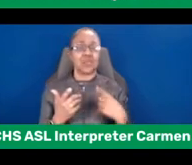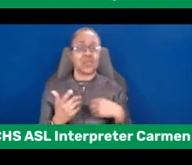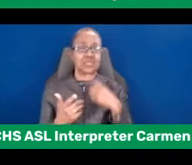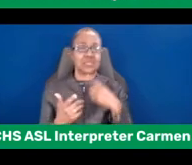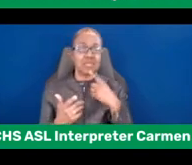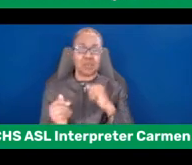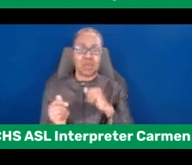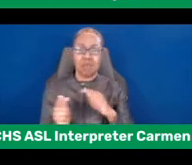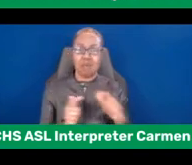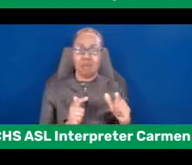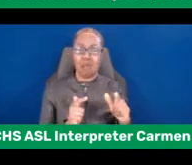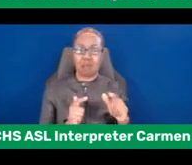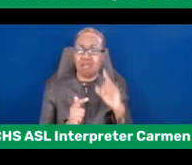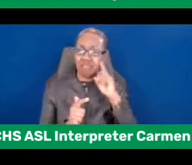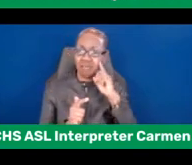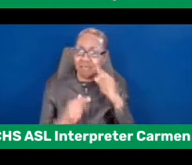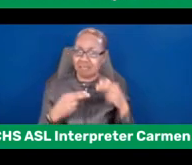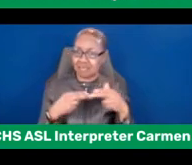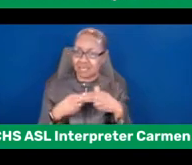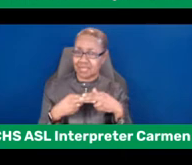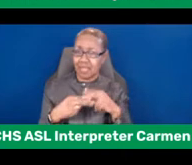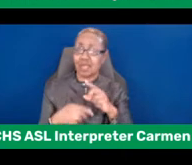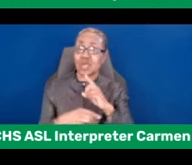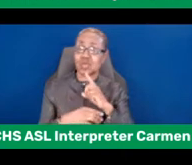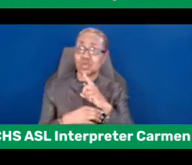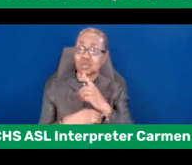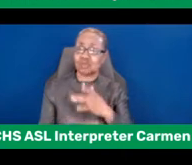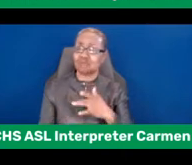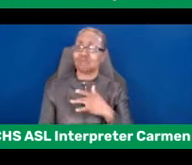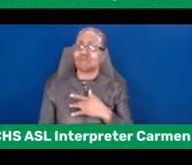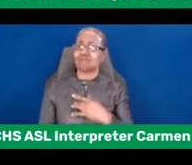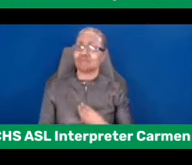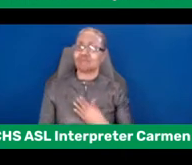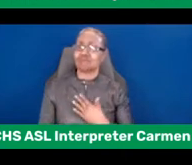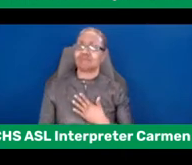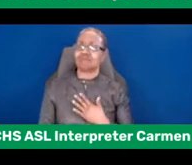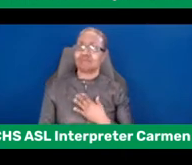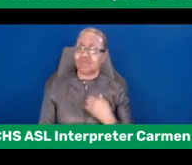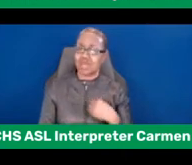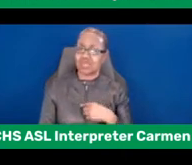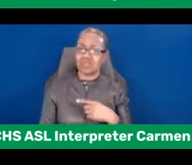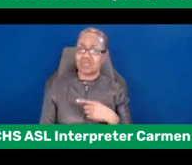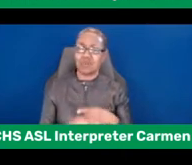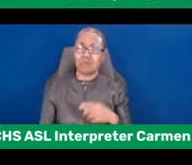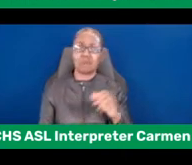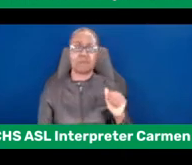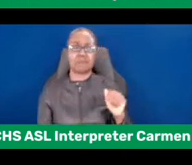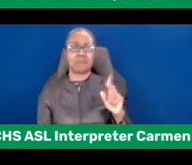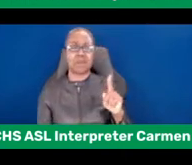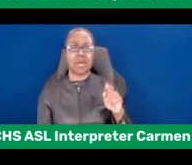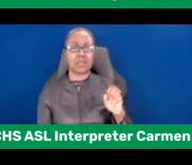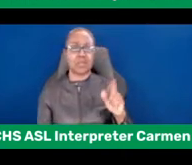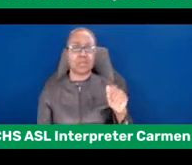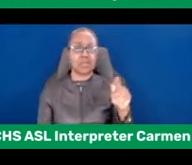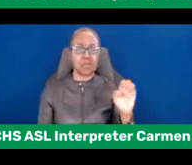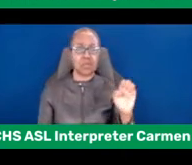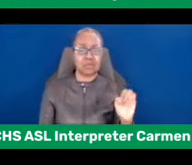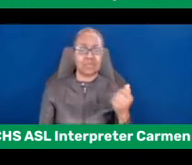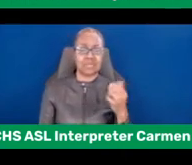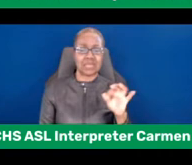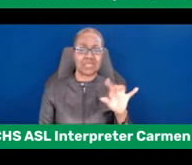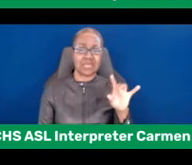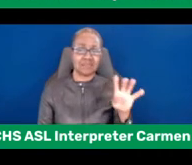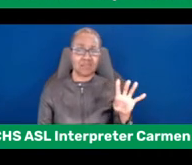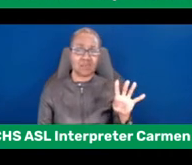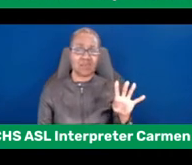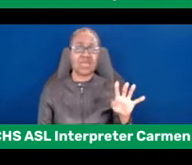all found to be true and resonated with us. It's from Audre Lorde from 1984, and it says,